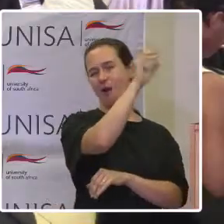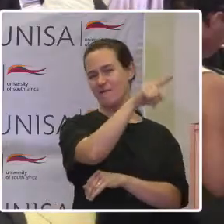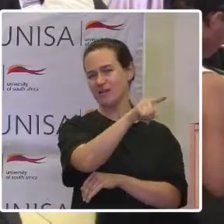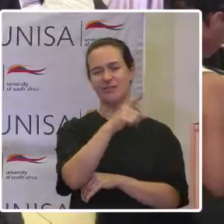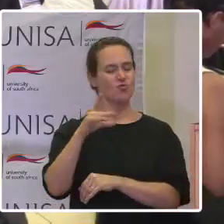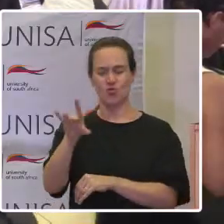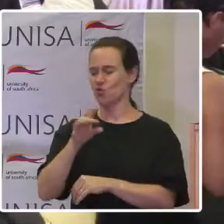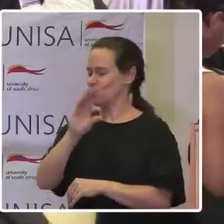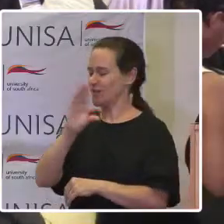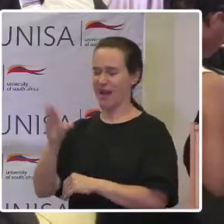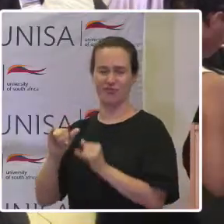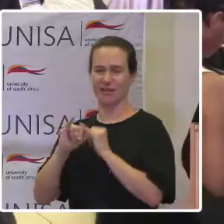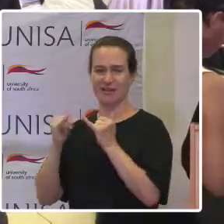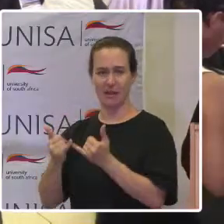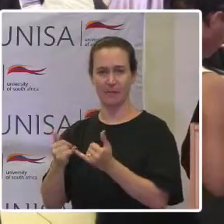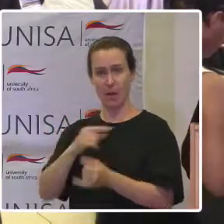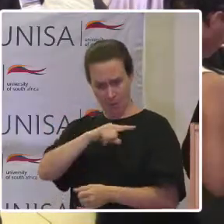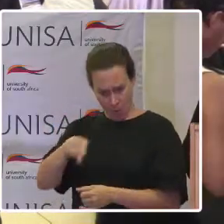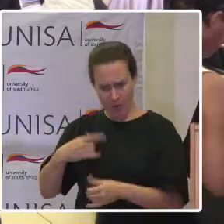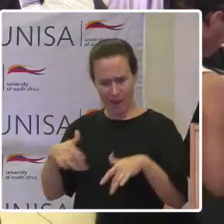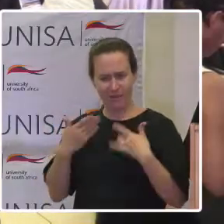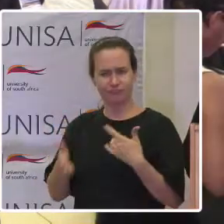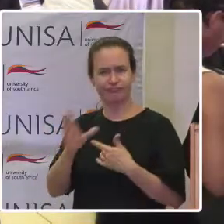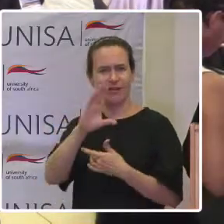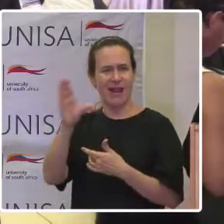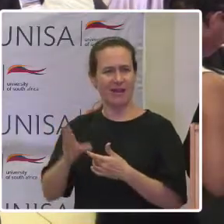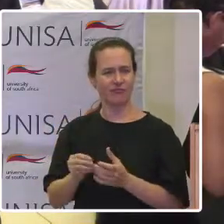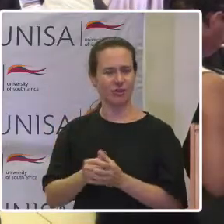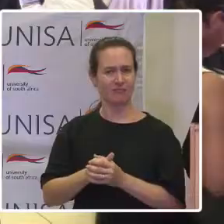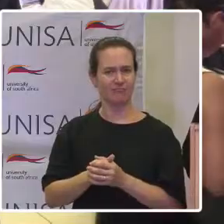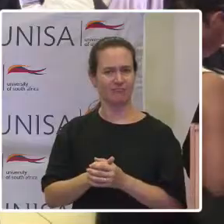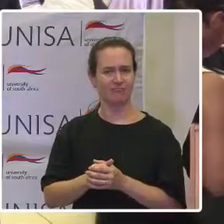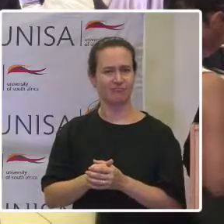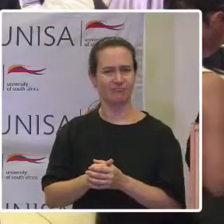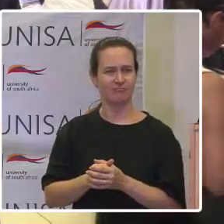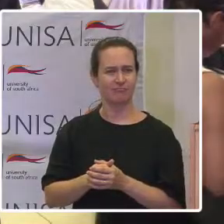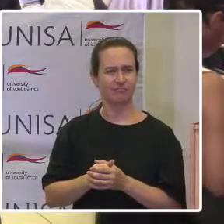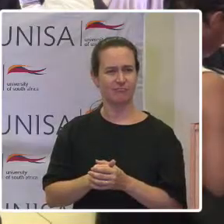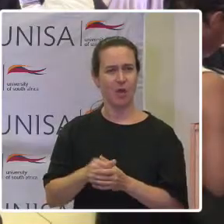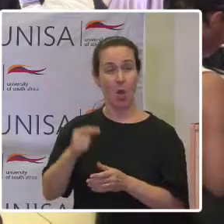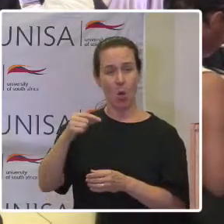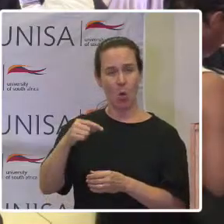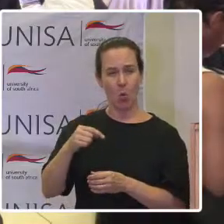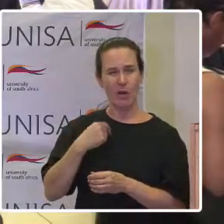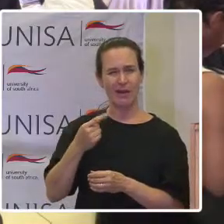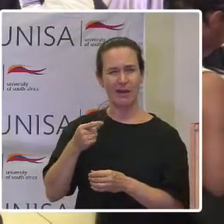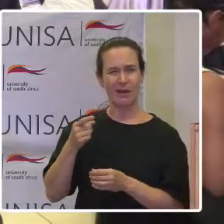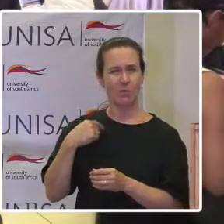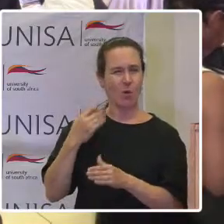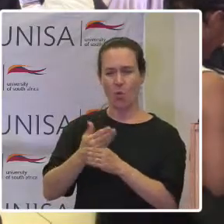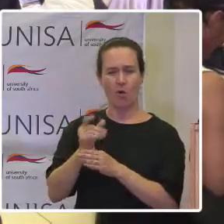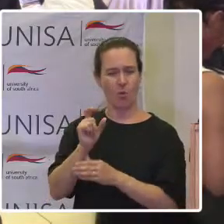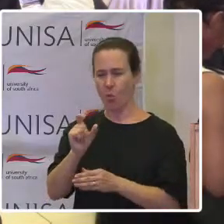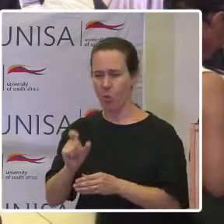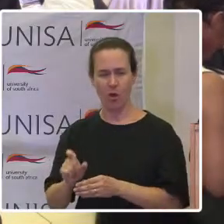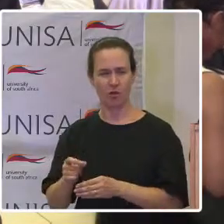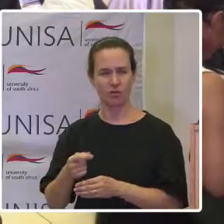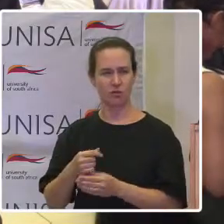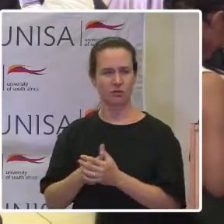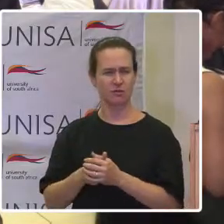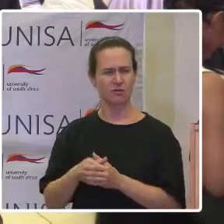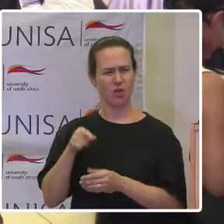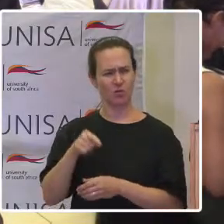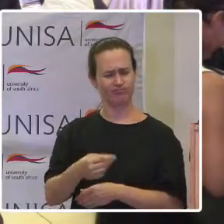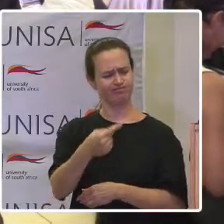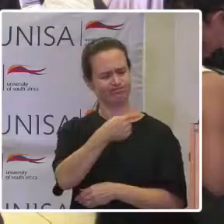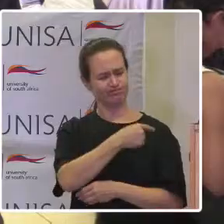that we are Africans, we don't work with words, we work with trust. So, what is